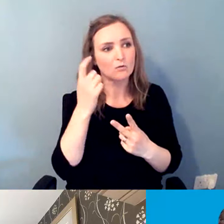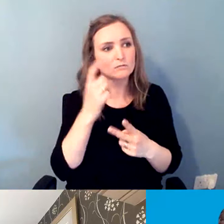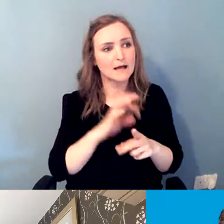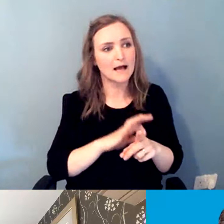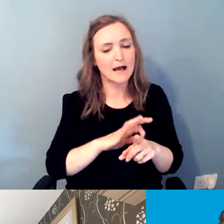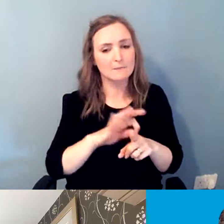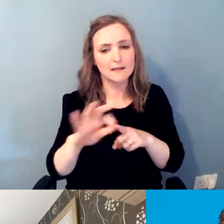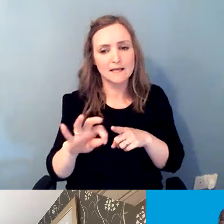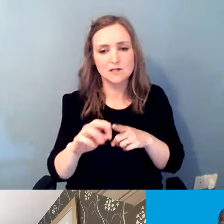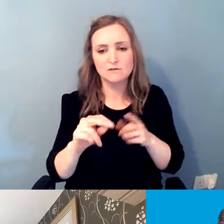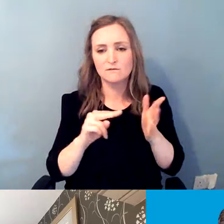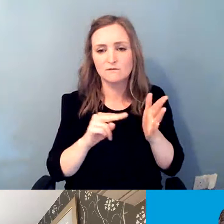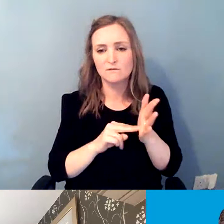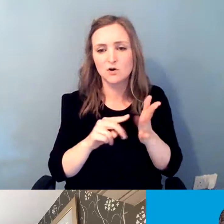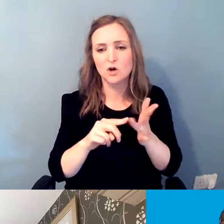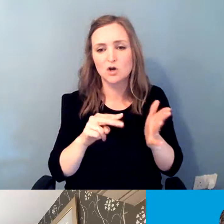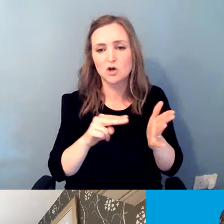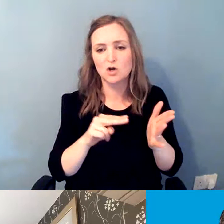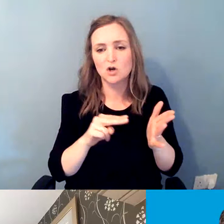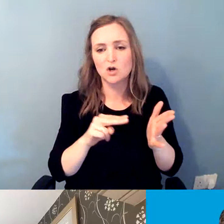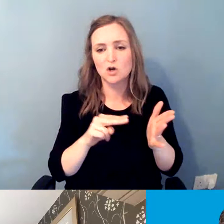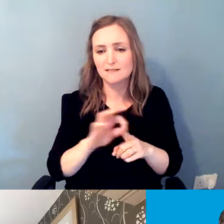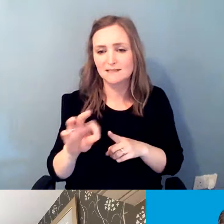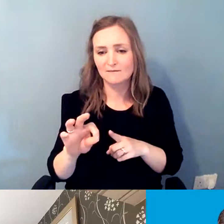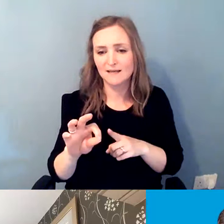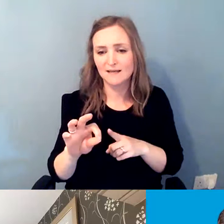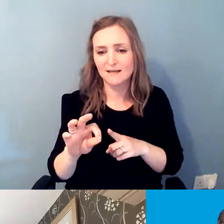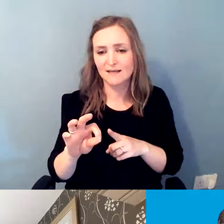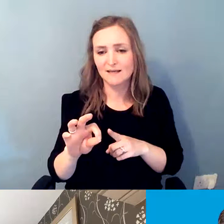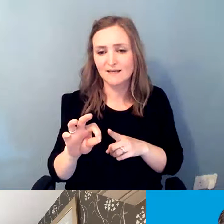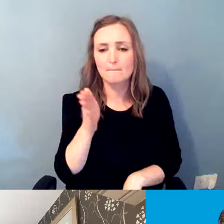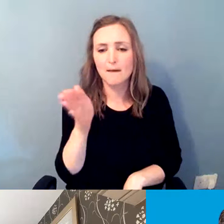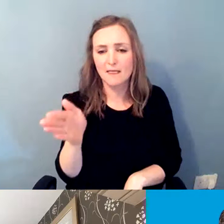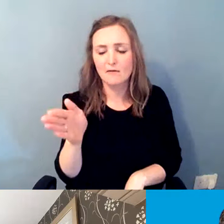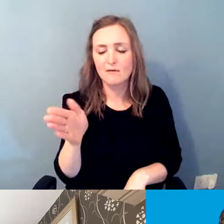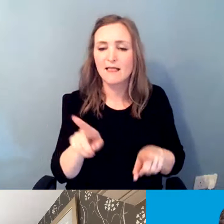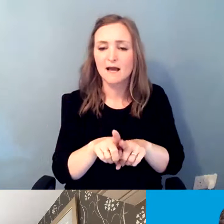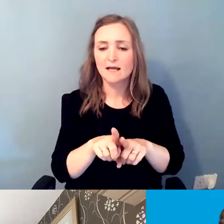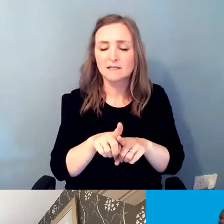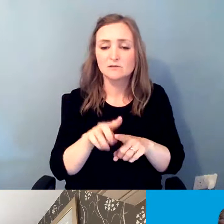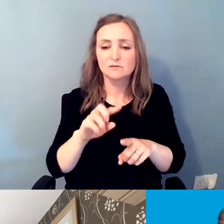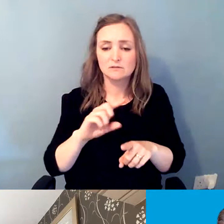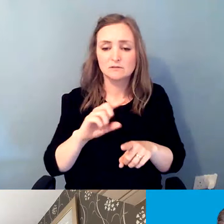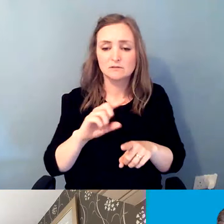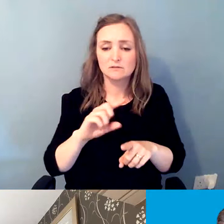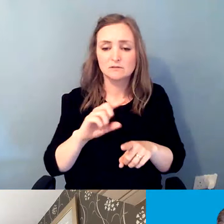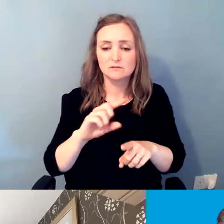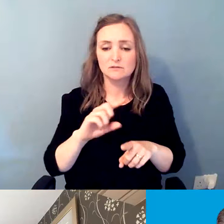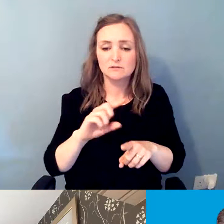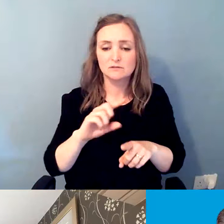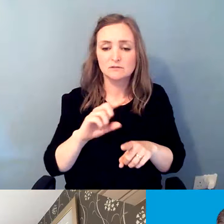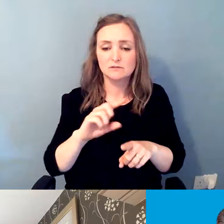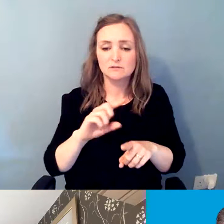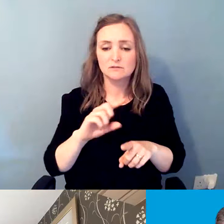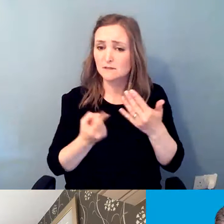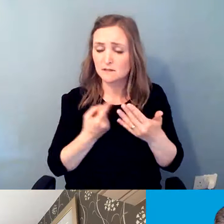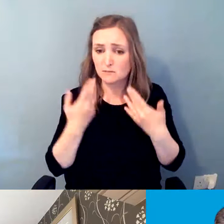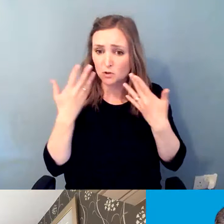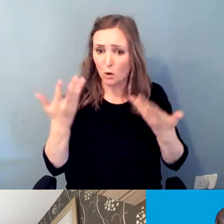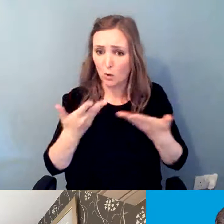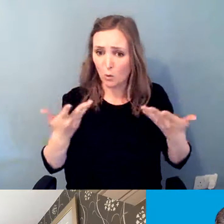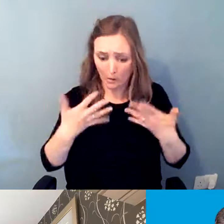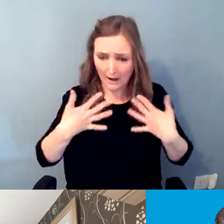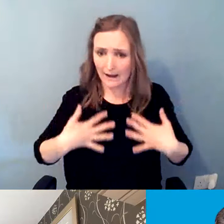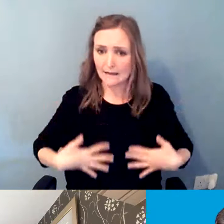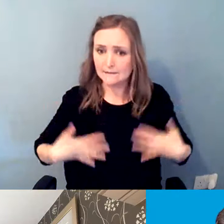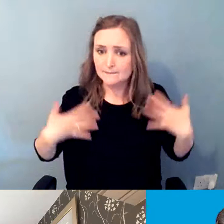non-specific pathways, I mean, by definition, that is indistinct, and hence it's going to be difficult to actually